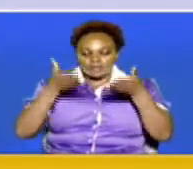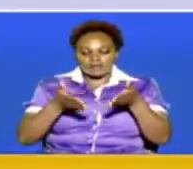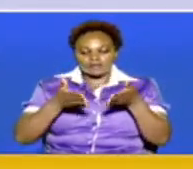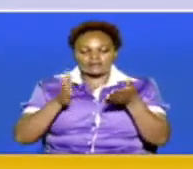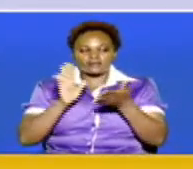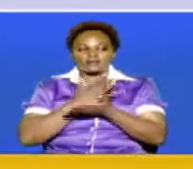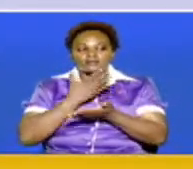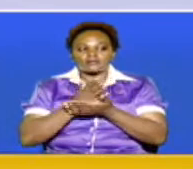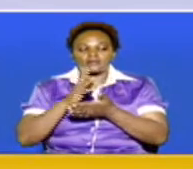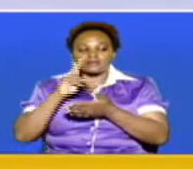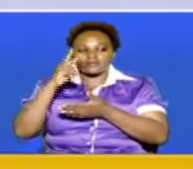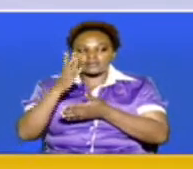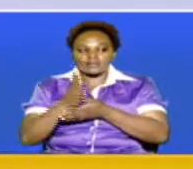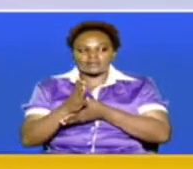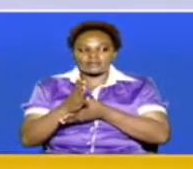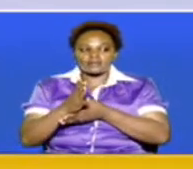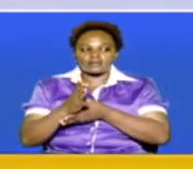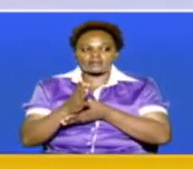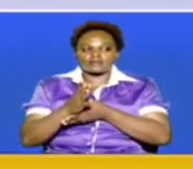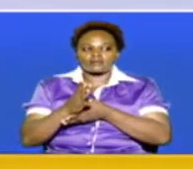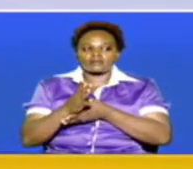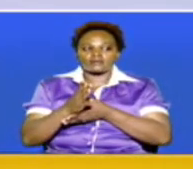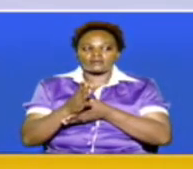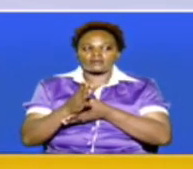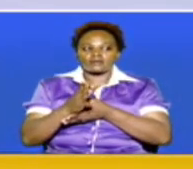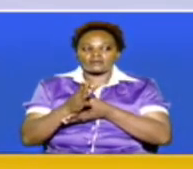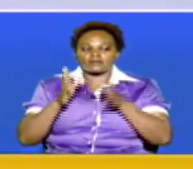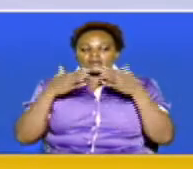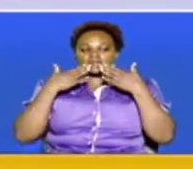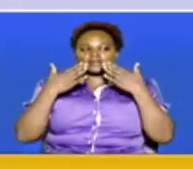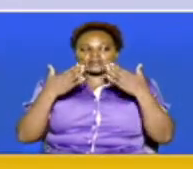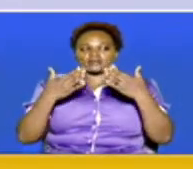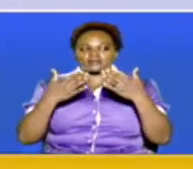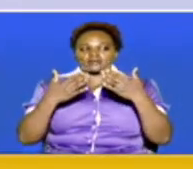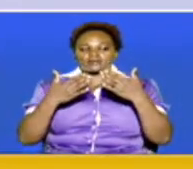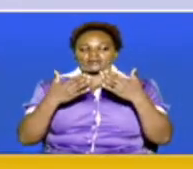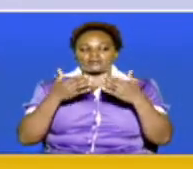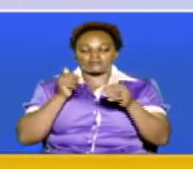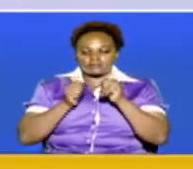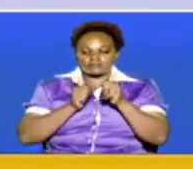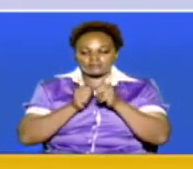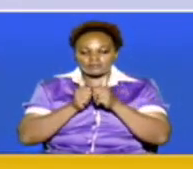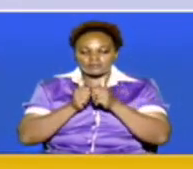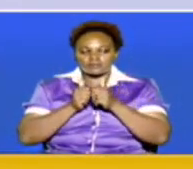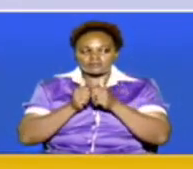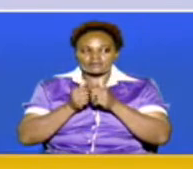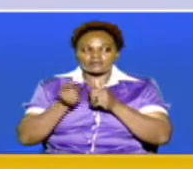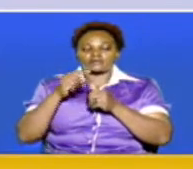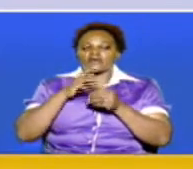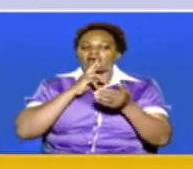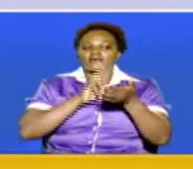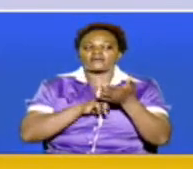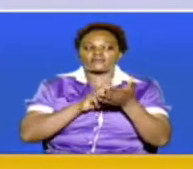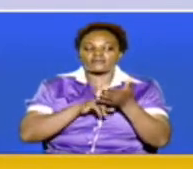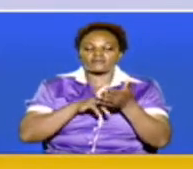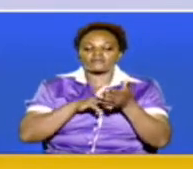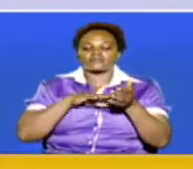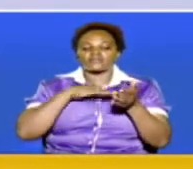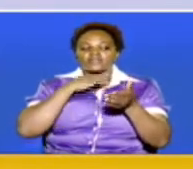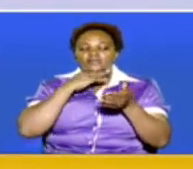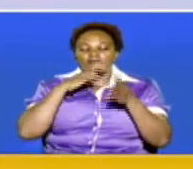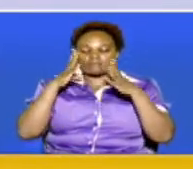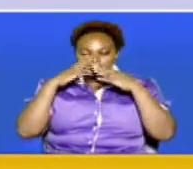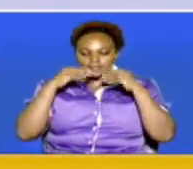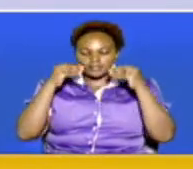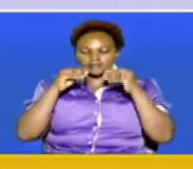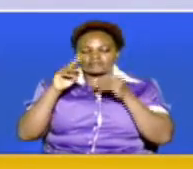to share with the people of Kenya the gravity of the shock that has come as the result of the passing on of